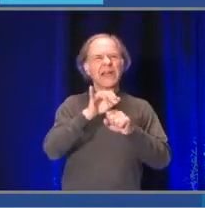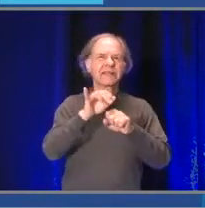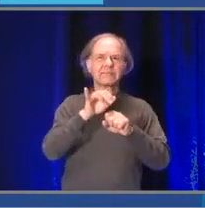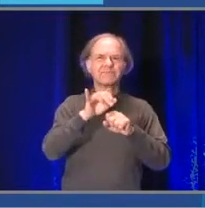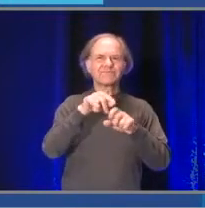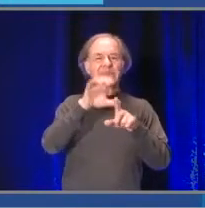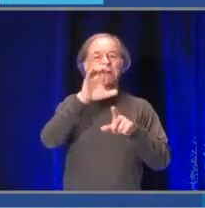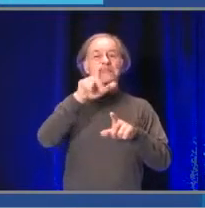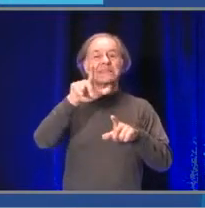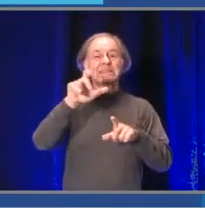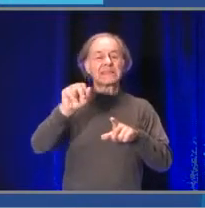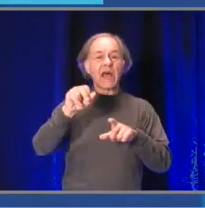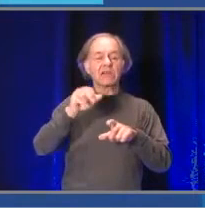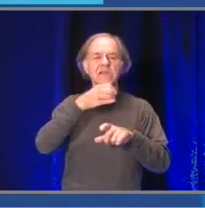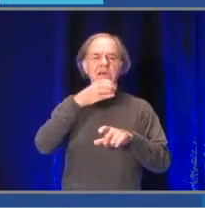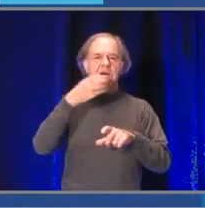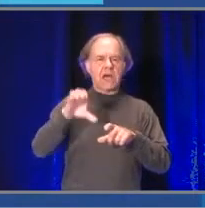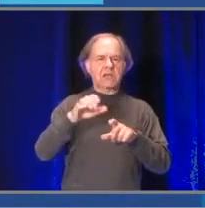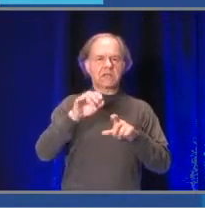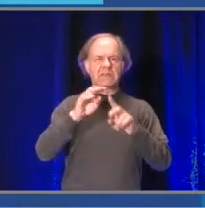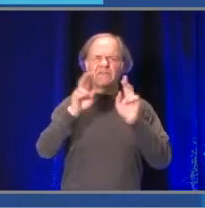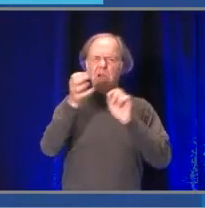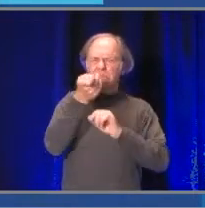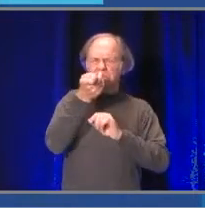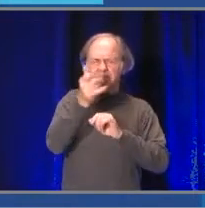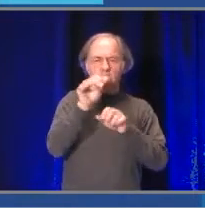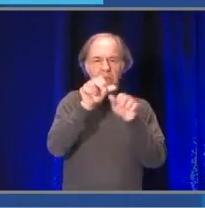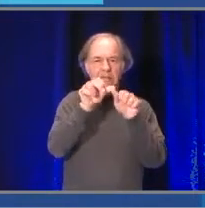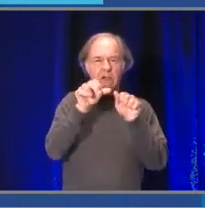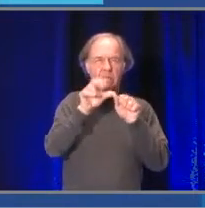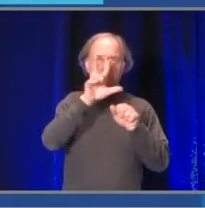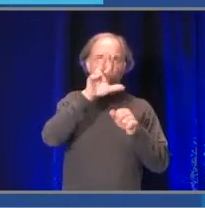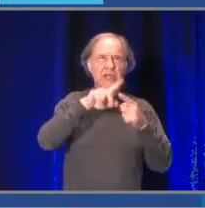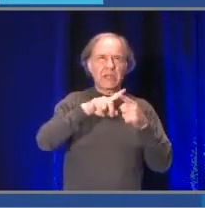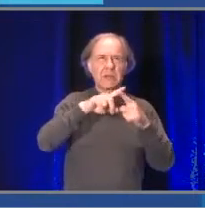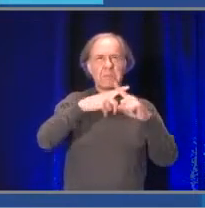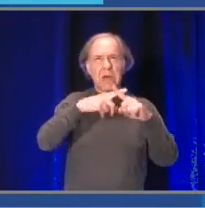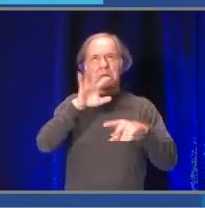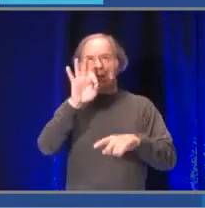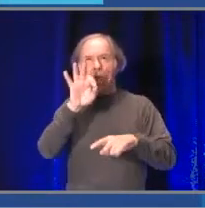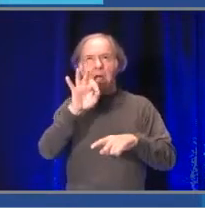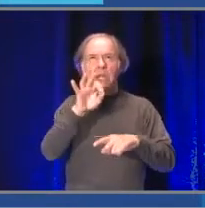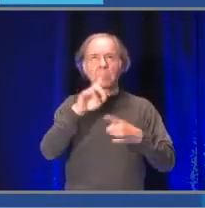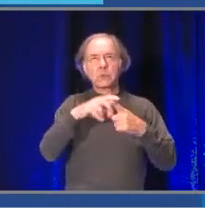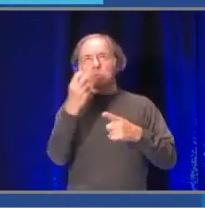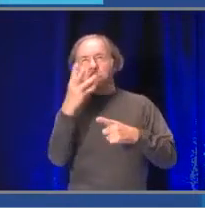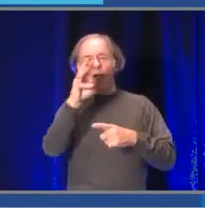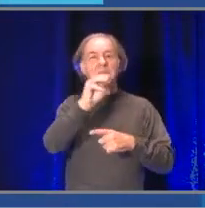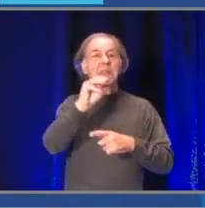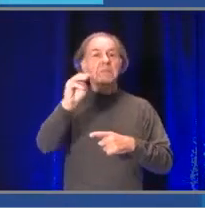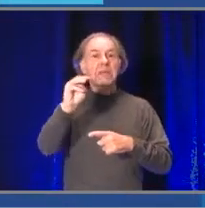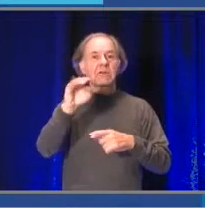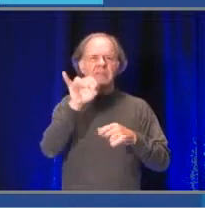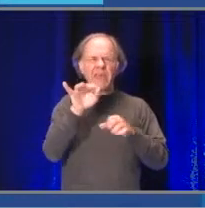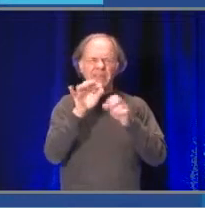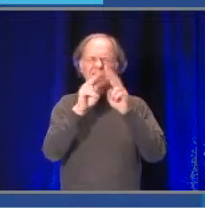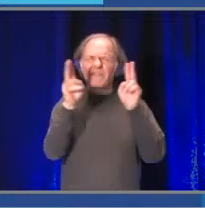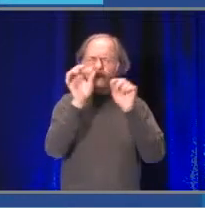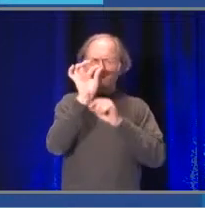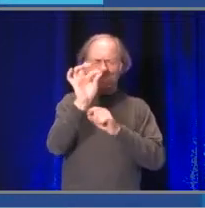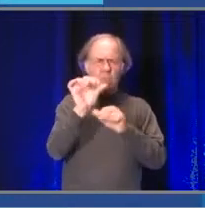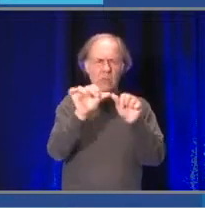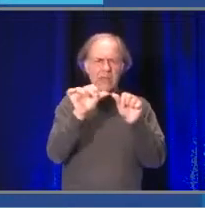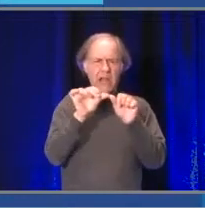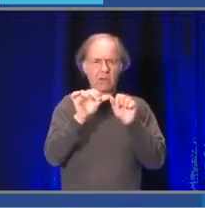little like an area of long-grain rice, 3 by 9 to 12 millimeters. That's a small area that can